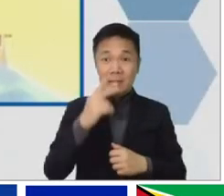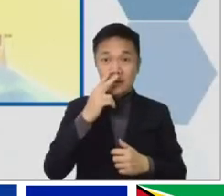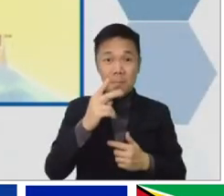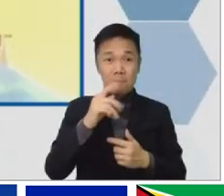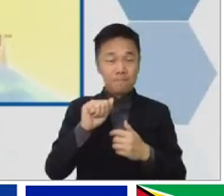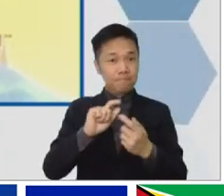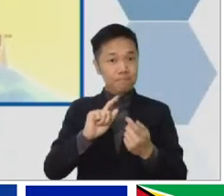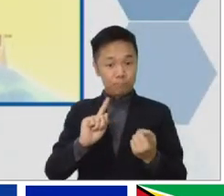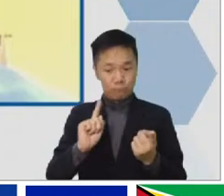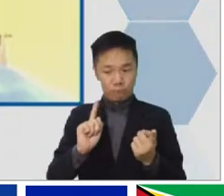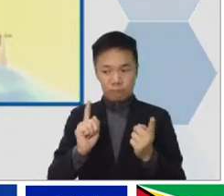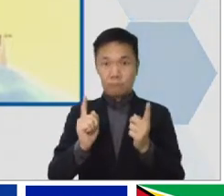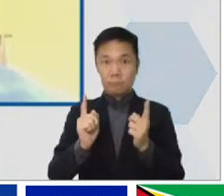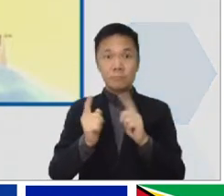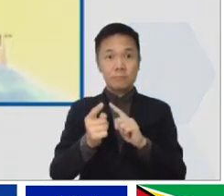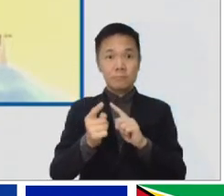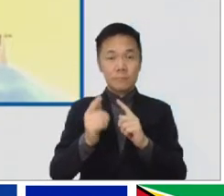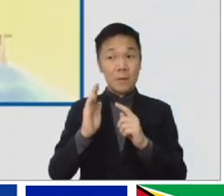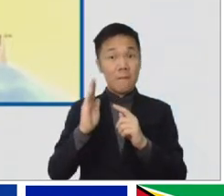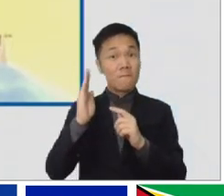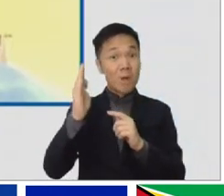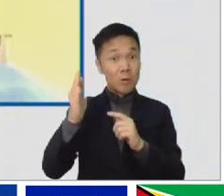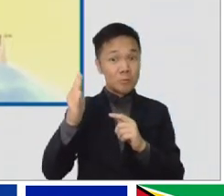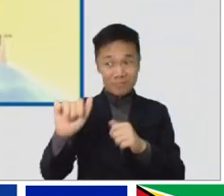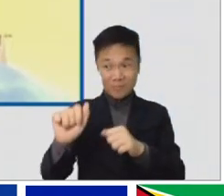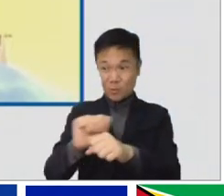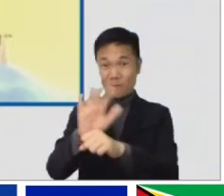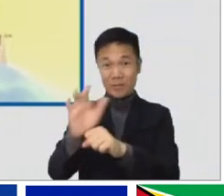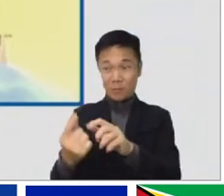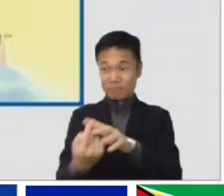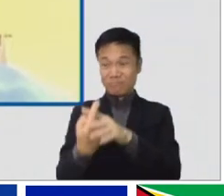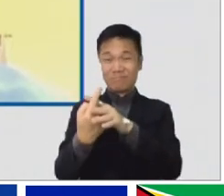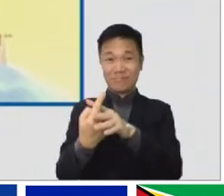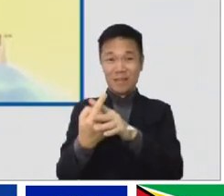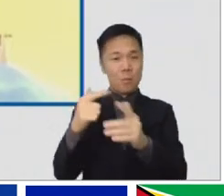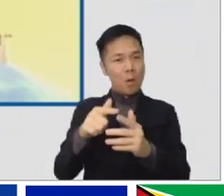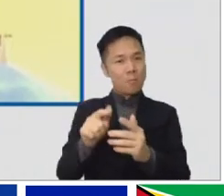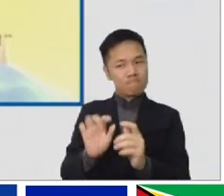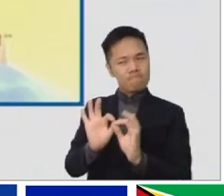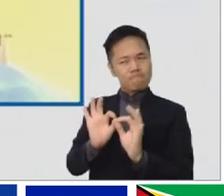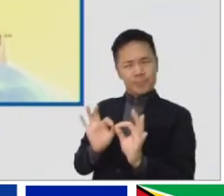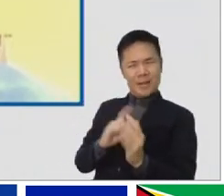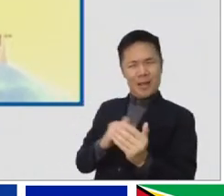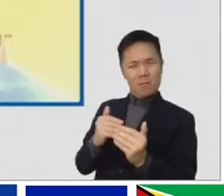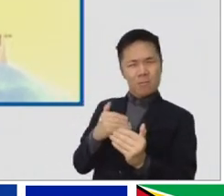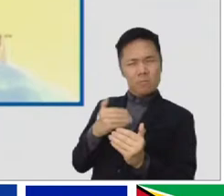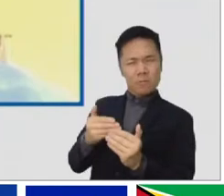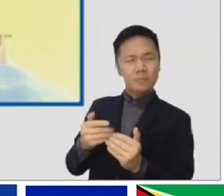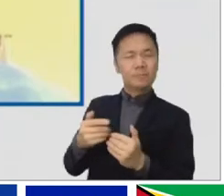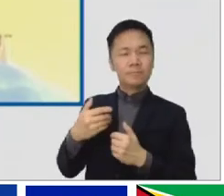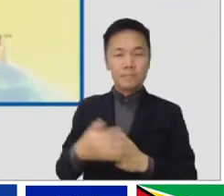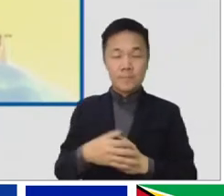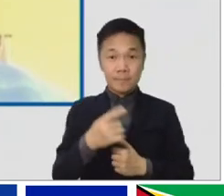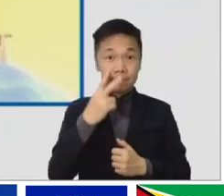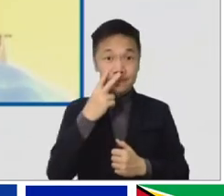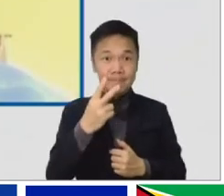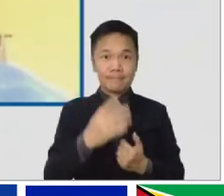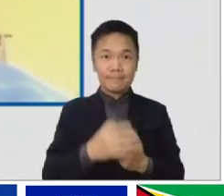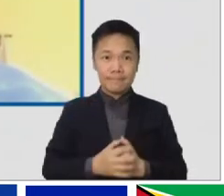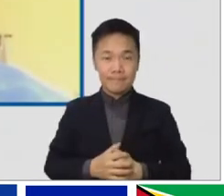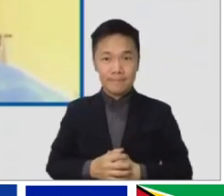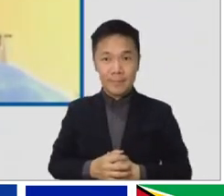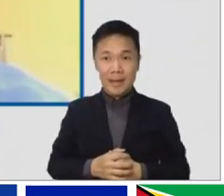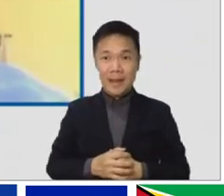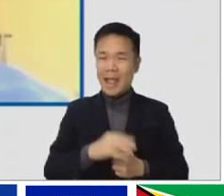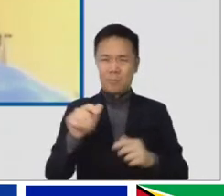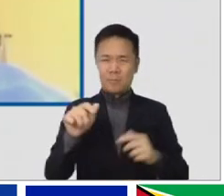of event in the future. The event as such has been categorized as a systemic disaster,